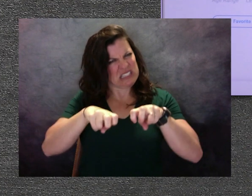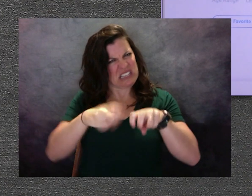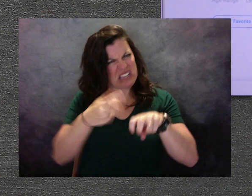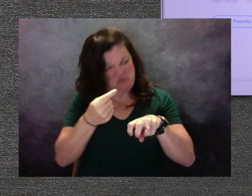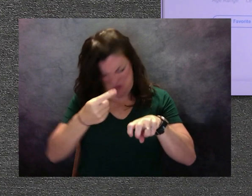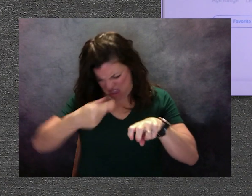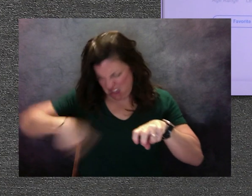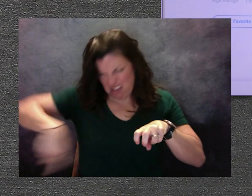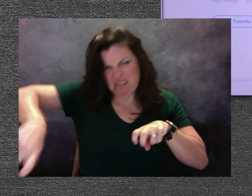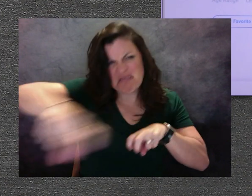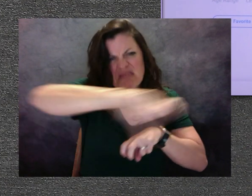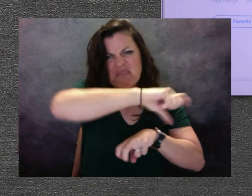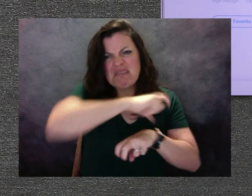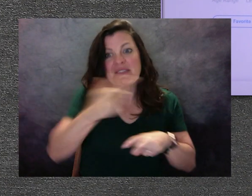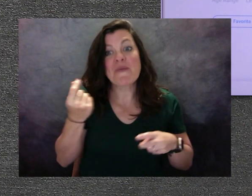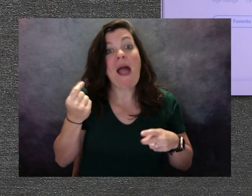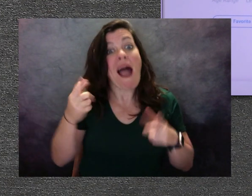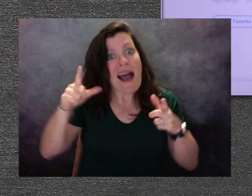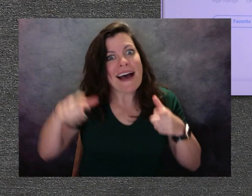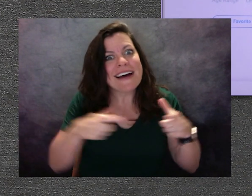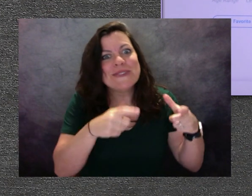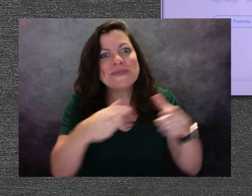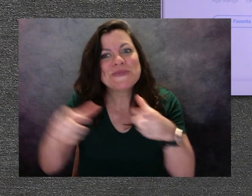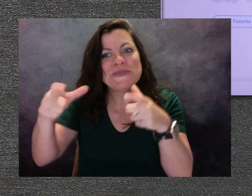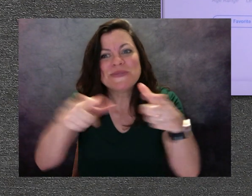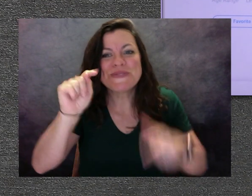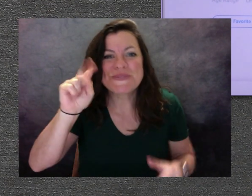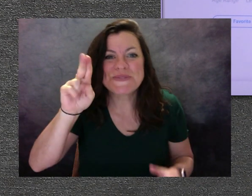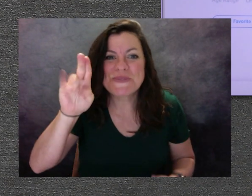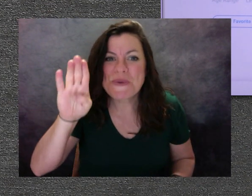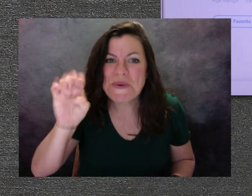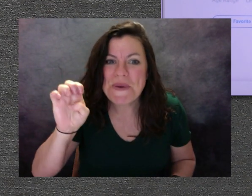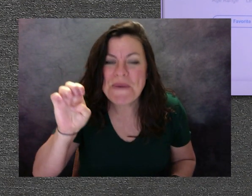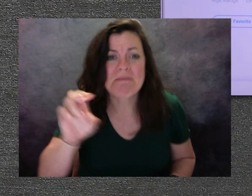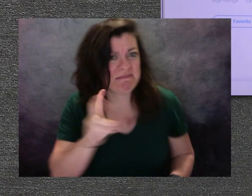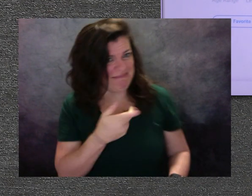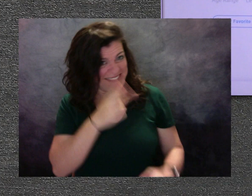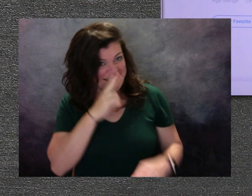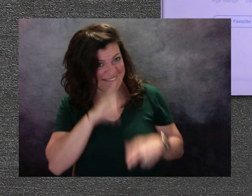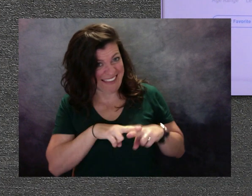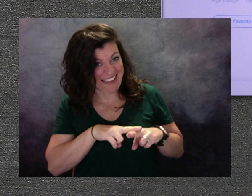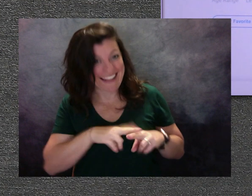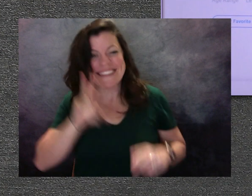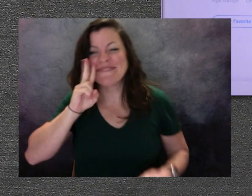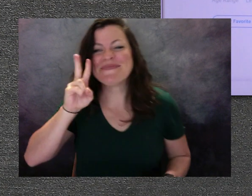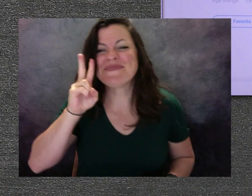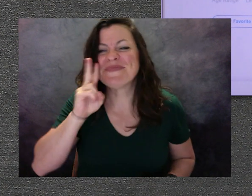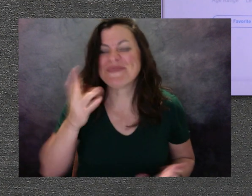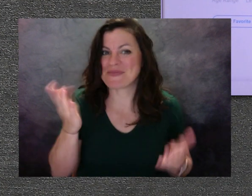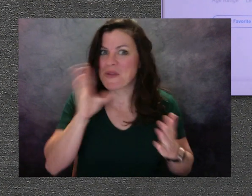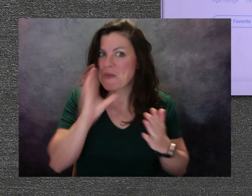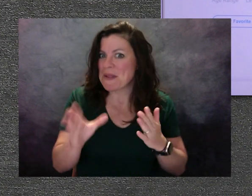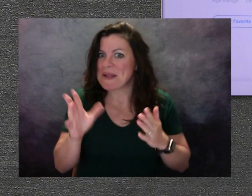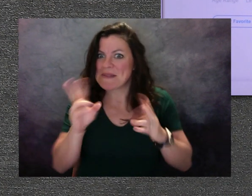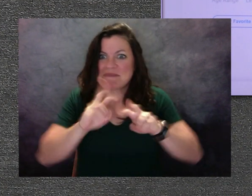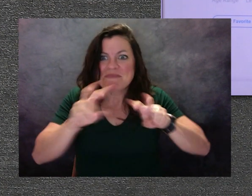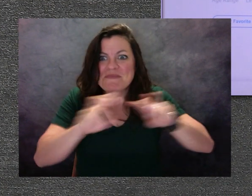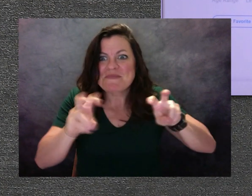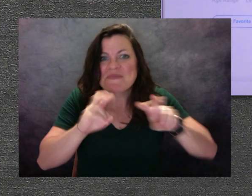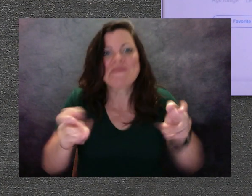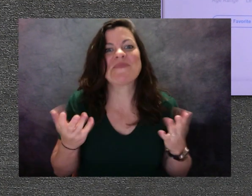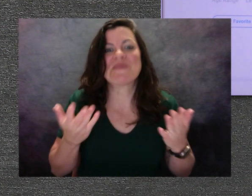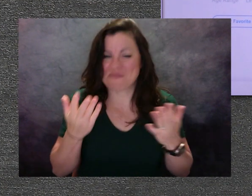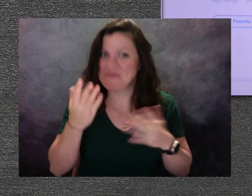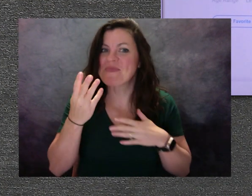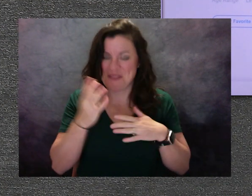and see what we're gonna learn about lakes. So it's called The World Around Us, Lakes, and the author is